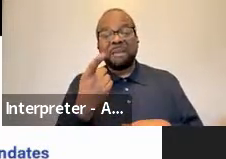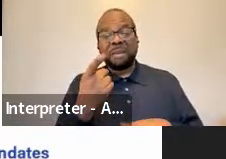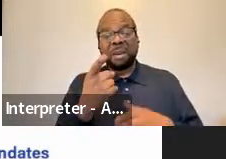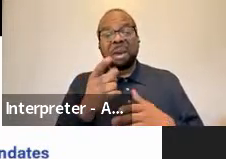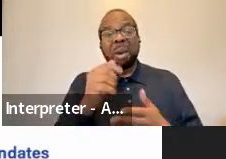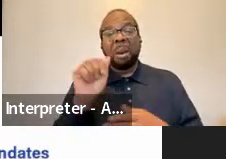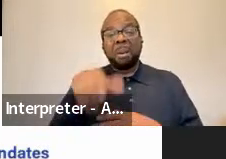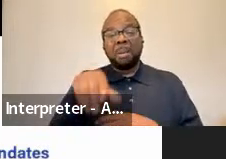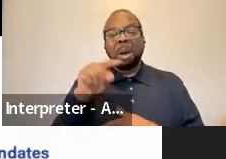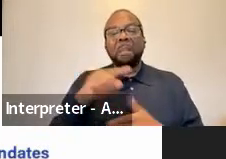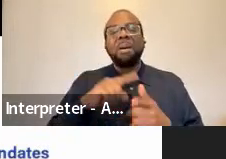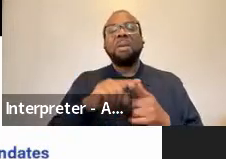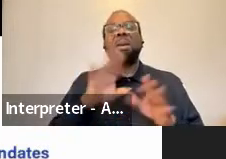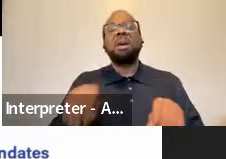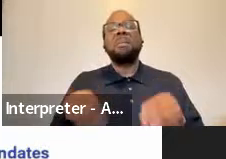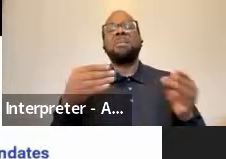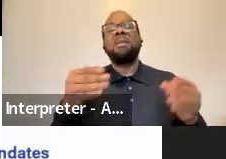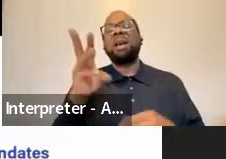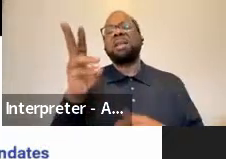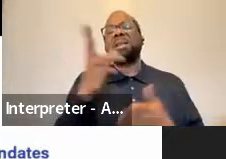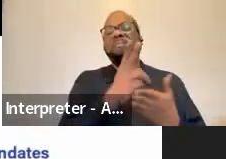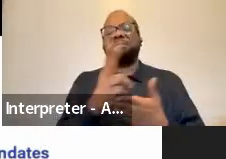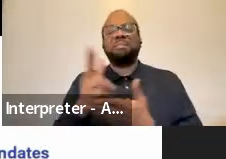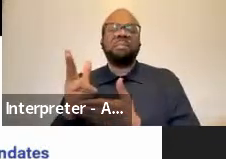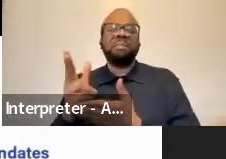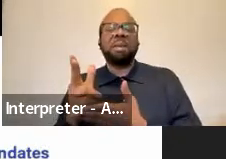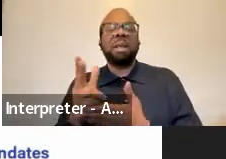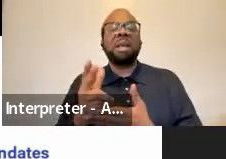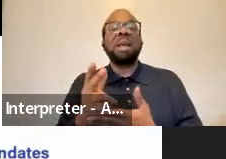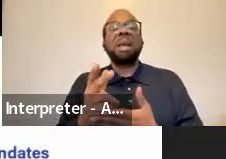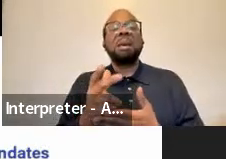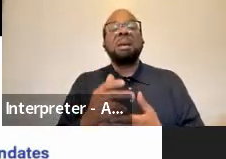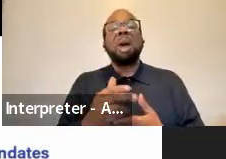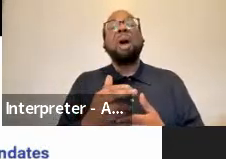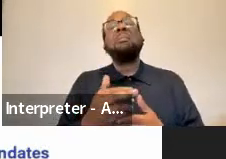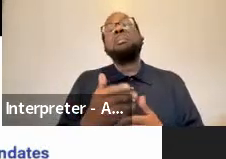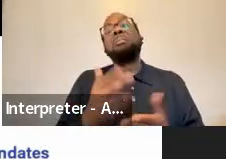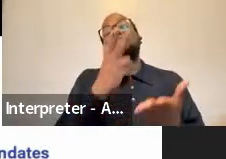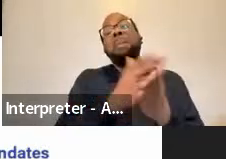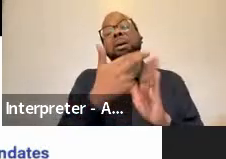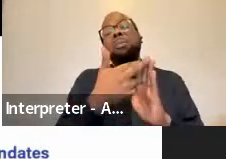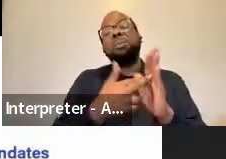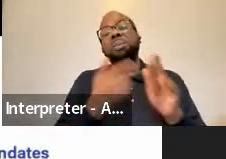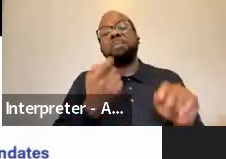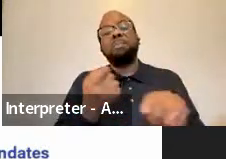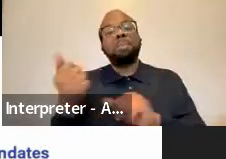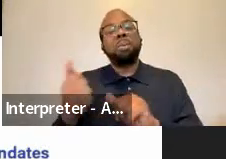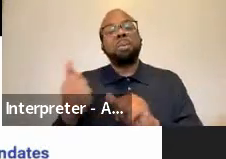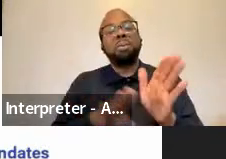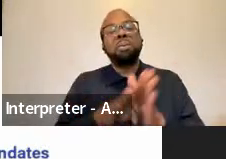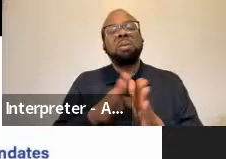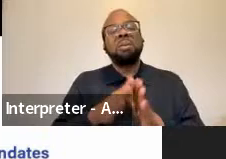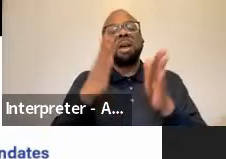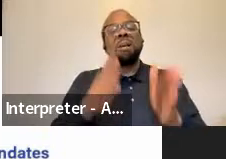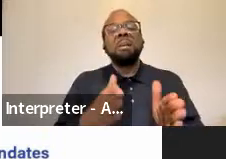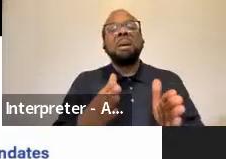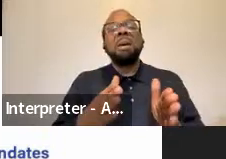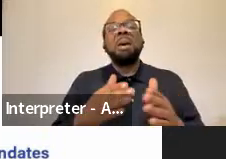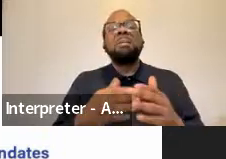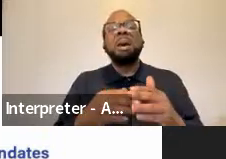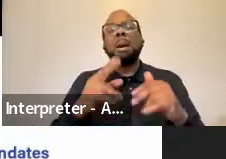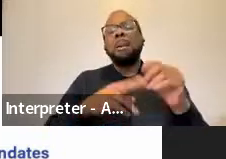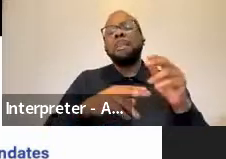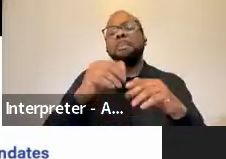provide six parking spaces. By eliminating parking mandates, the developer can fully build out the lot to include those six